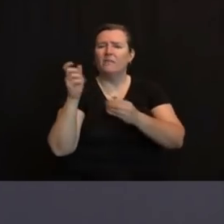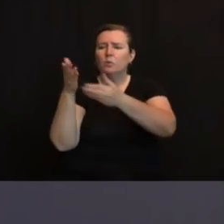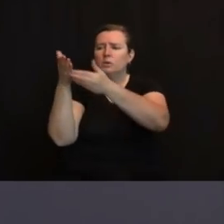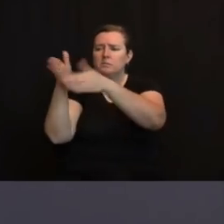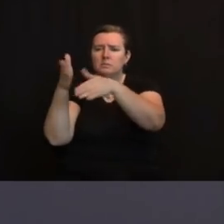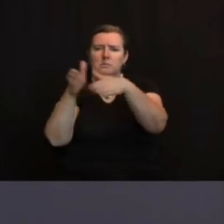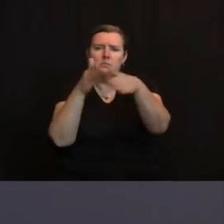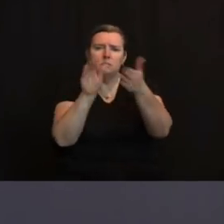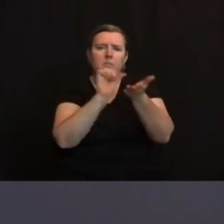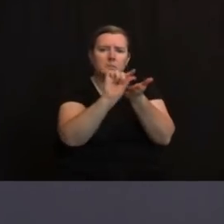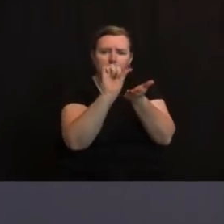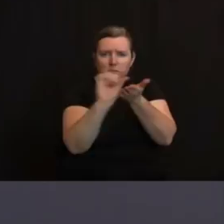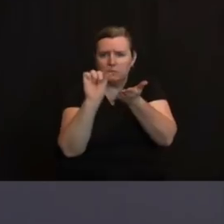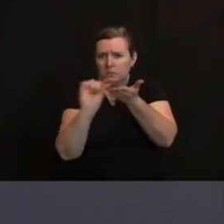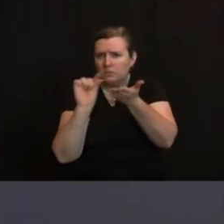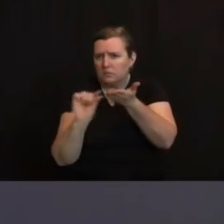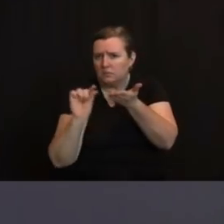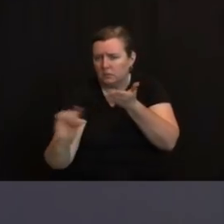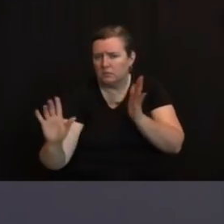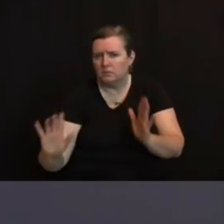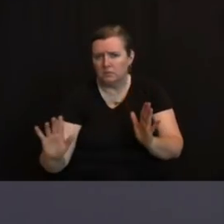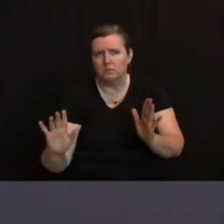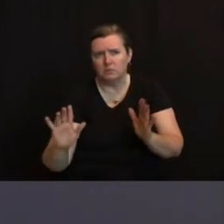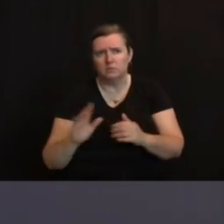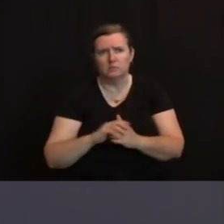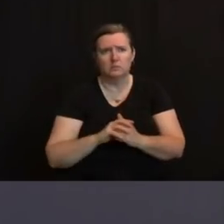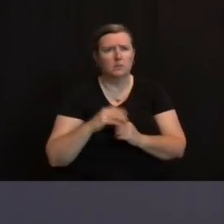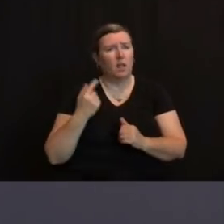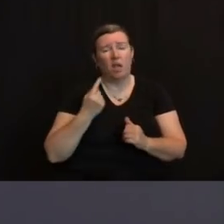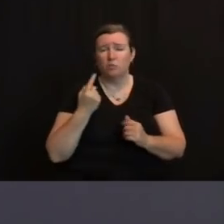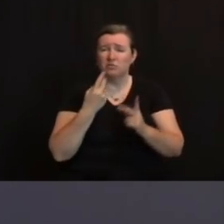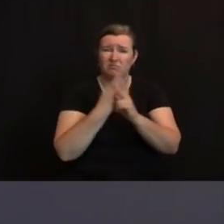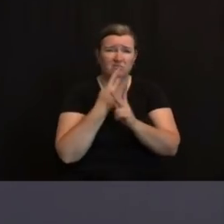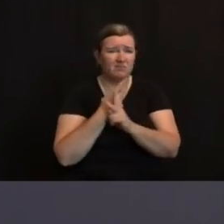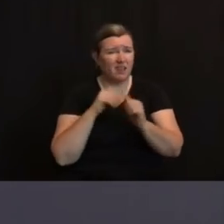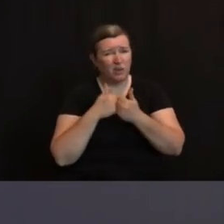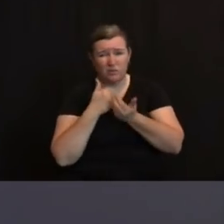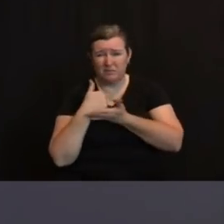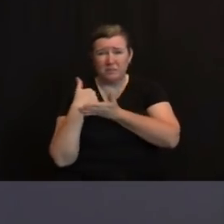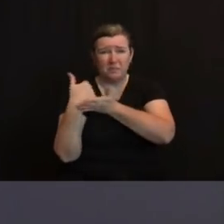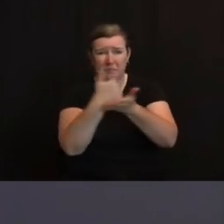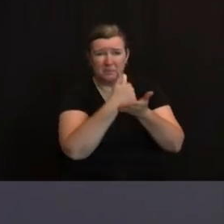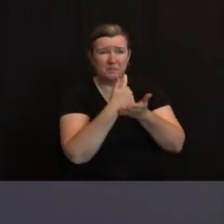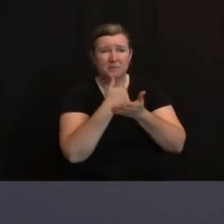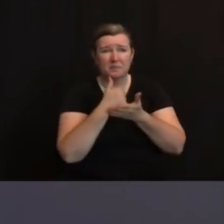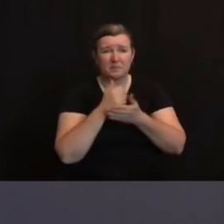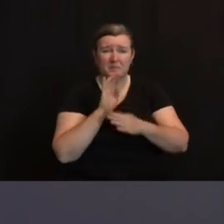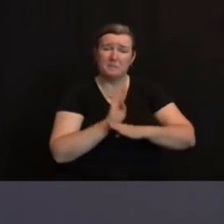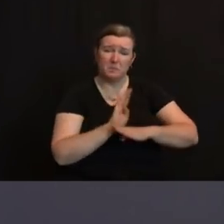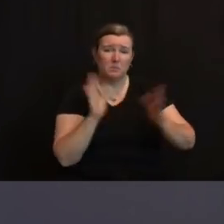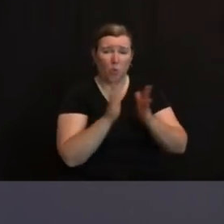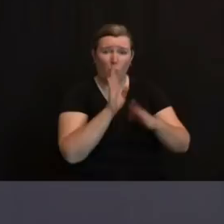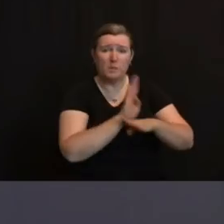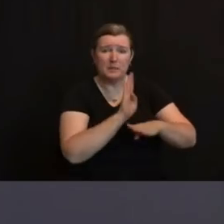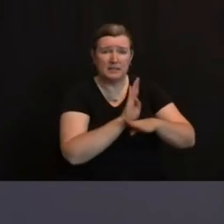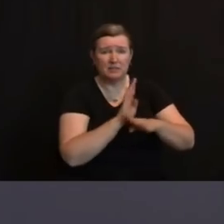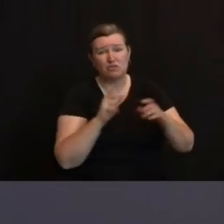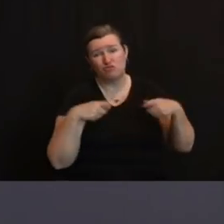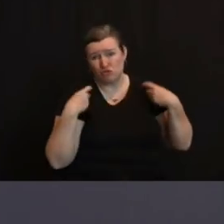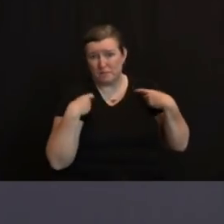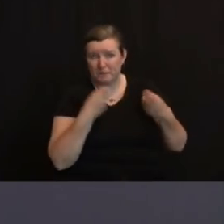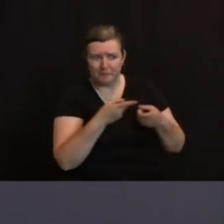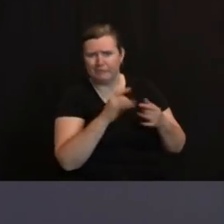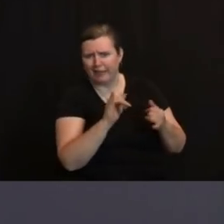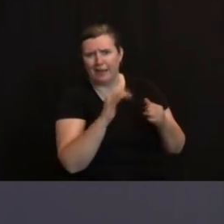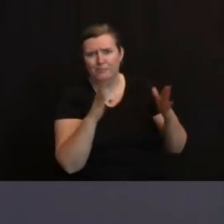back to something I mentioned a minute ago. Can we find ways to help out our small businesses, in this case, gyms? Can we find ways